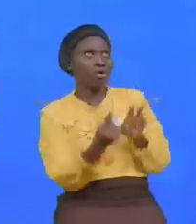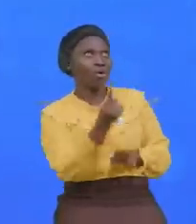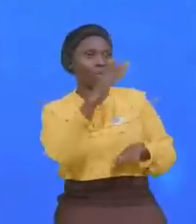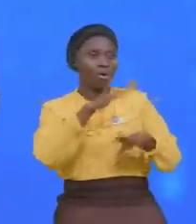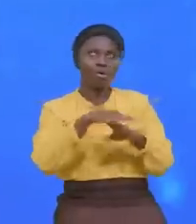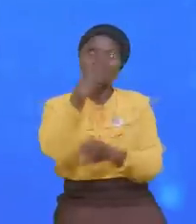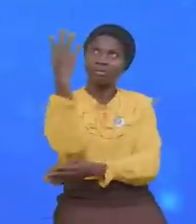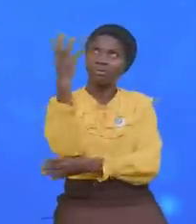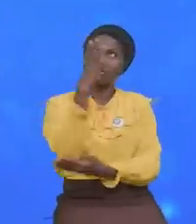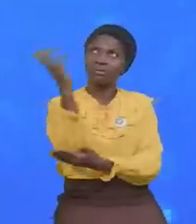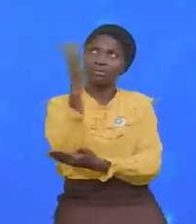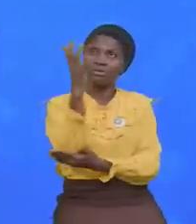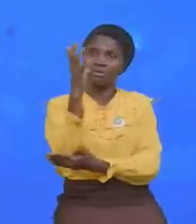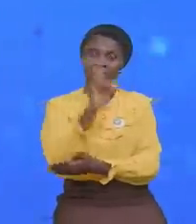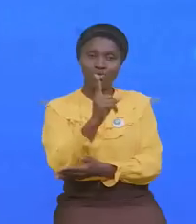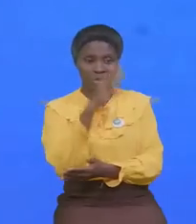and he saw him.